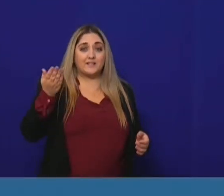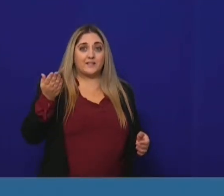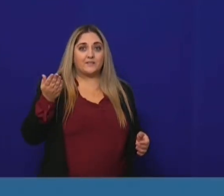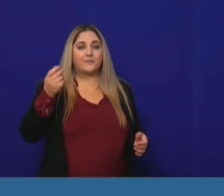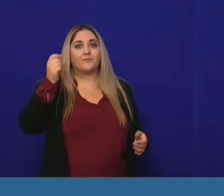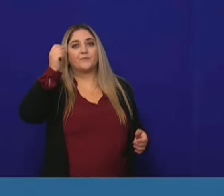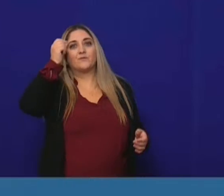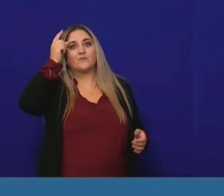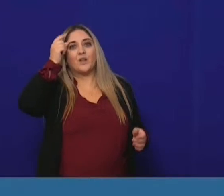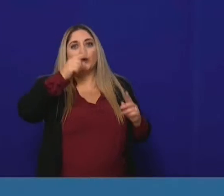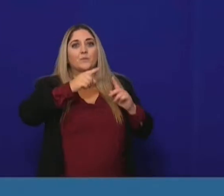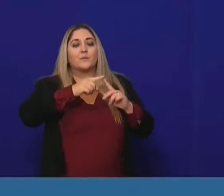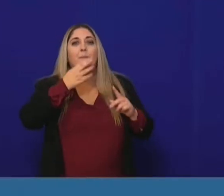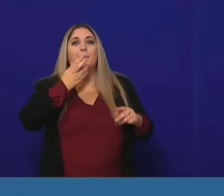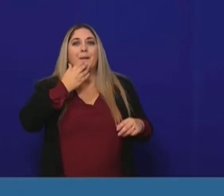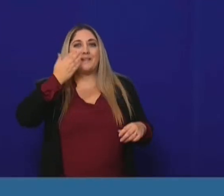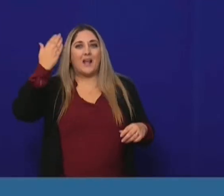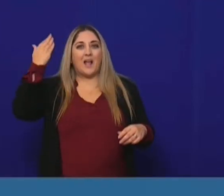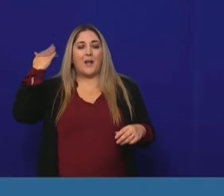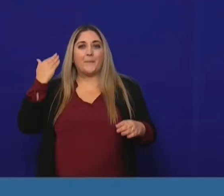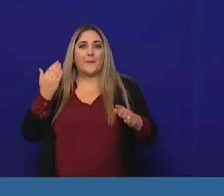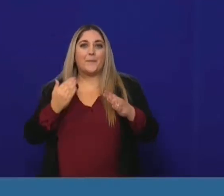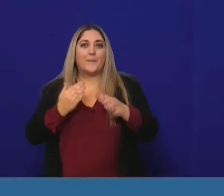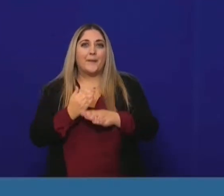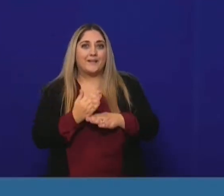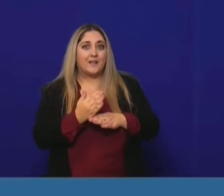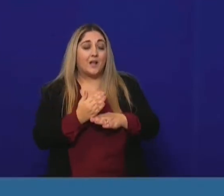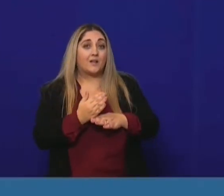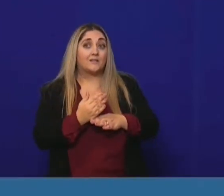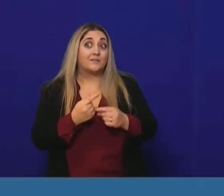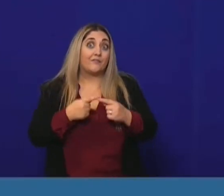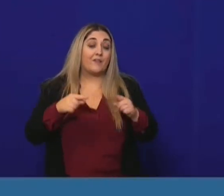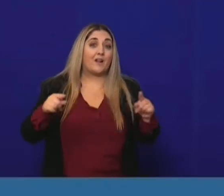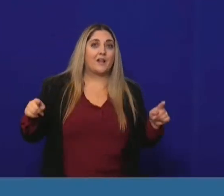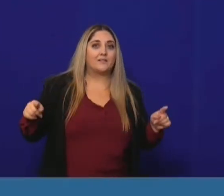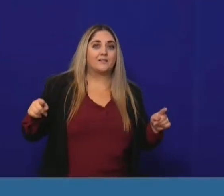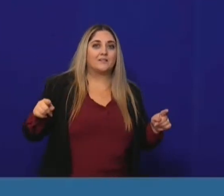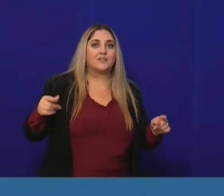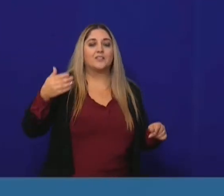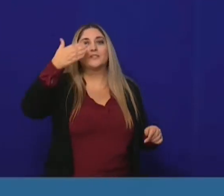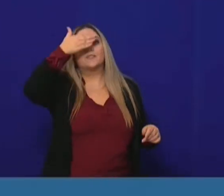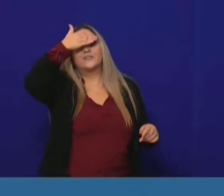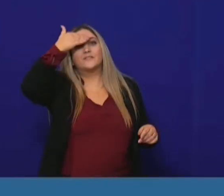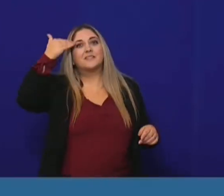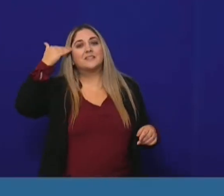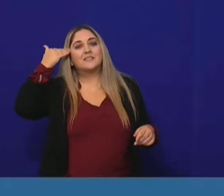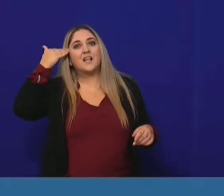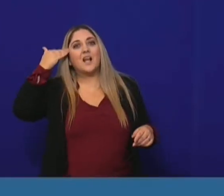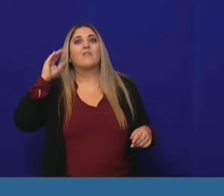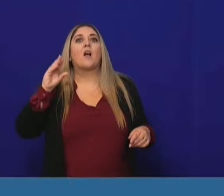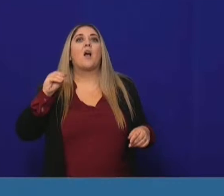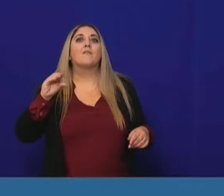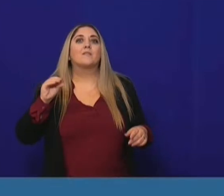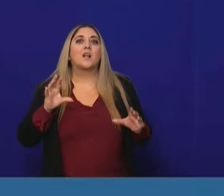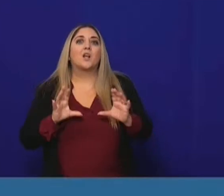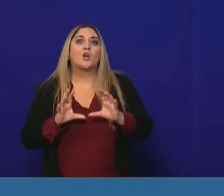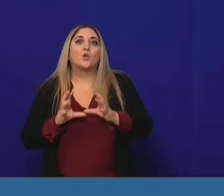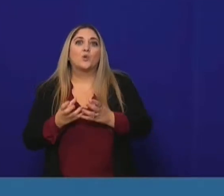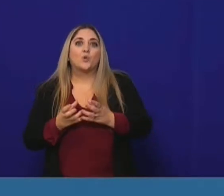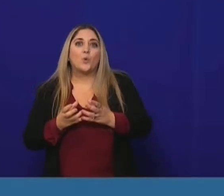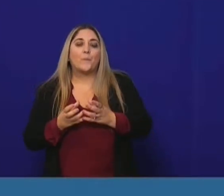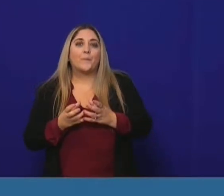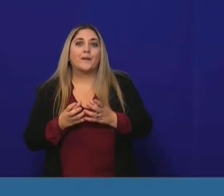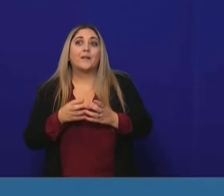meta bdejna bil-pandemija kien qed kollna scenarios differenti, pereżempju fis-sajf konna qegħdin naraw ħafna clusters relatati ma' postijiet